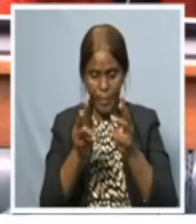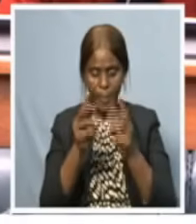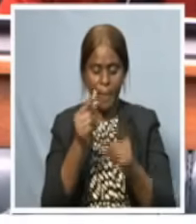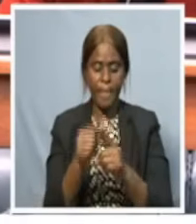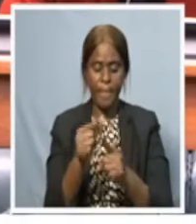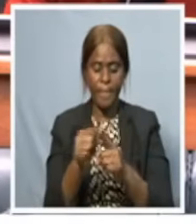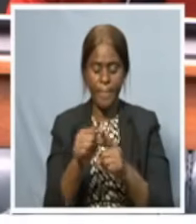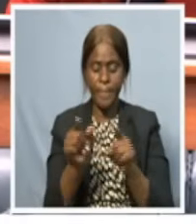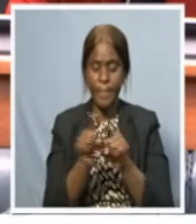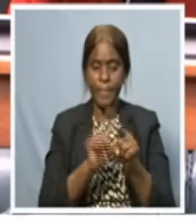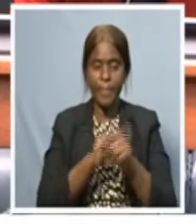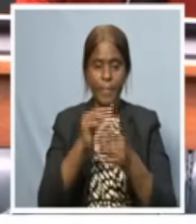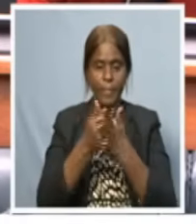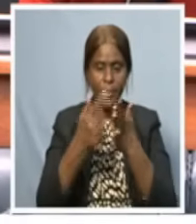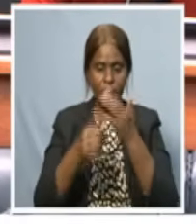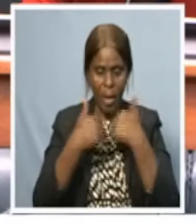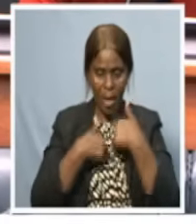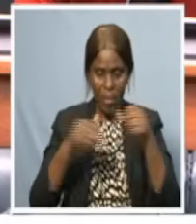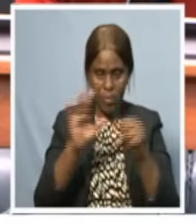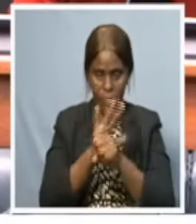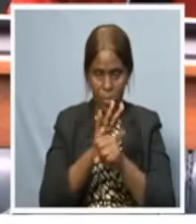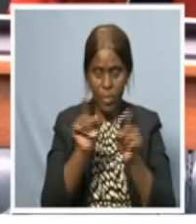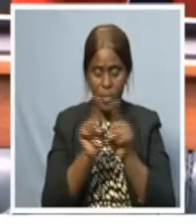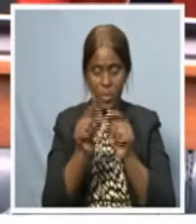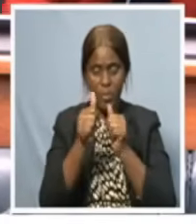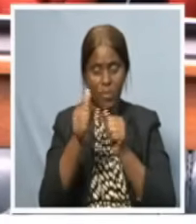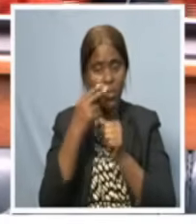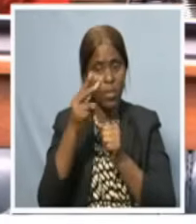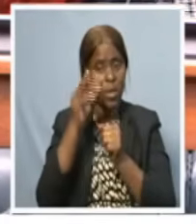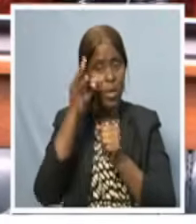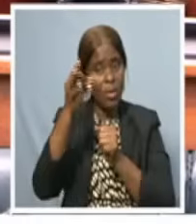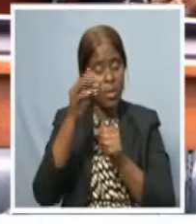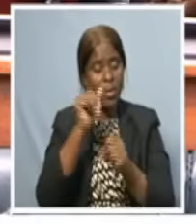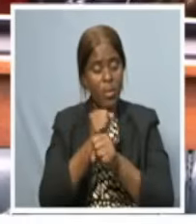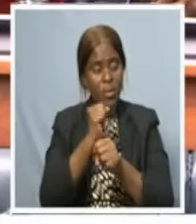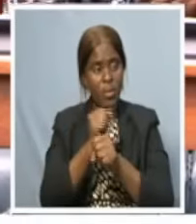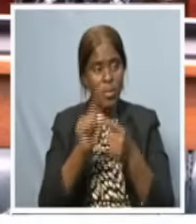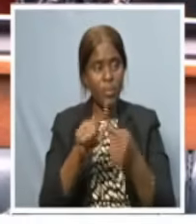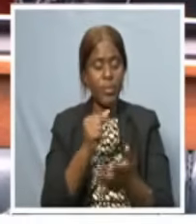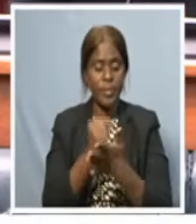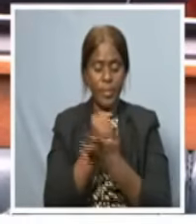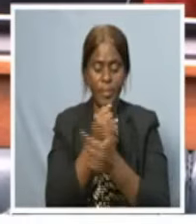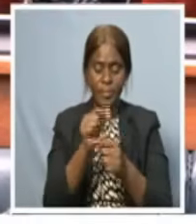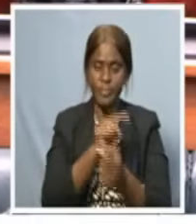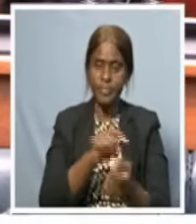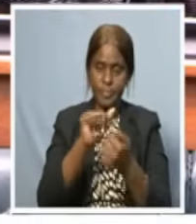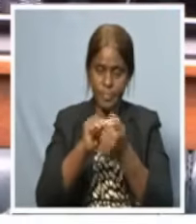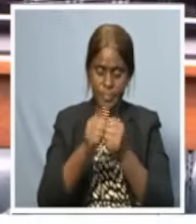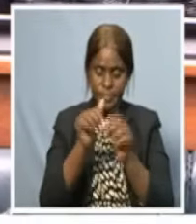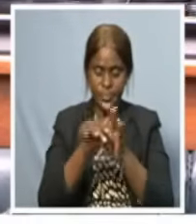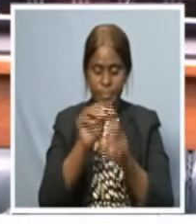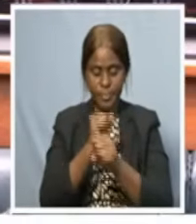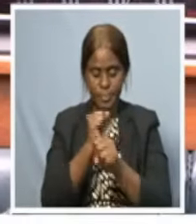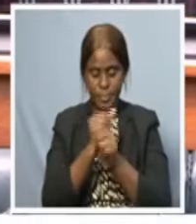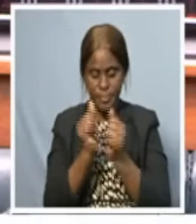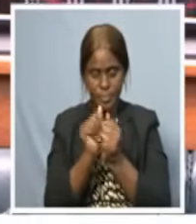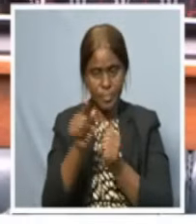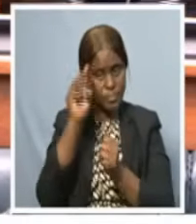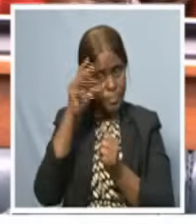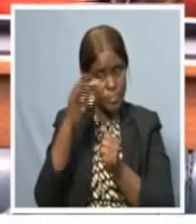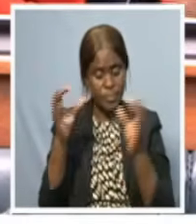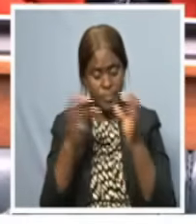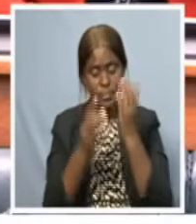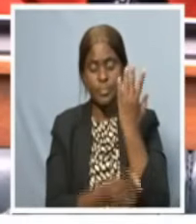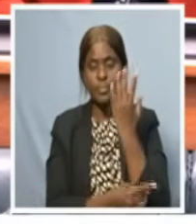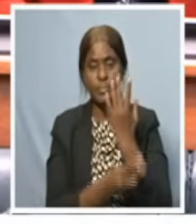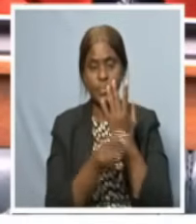already possesses a robust and forward-looking framework to address these challenges. In collaboration with the Ministry of